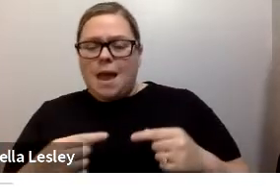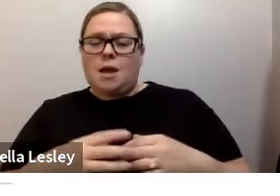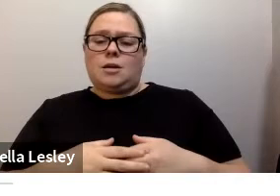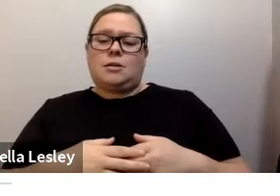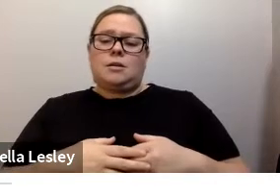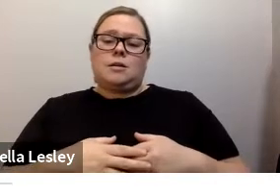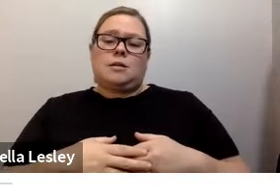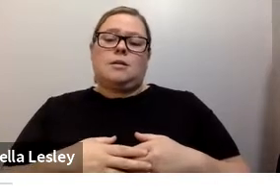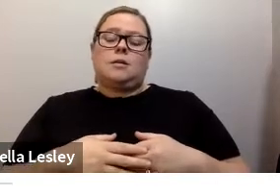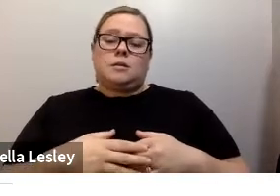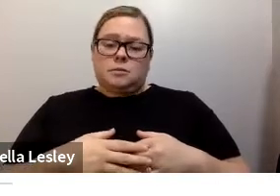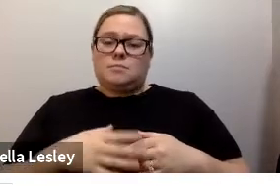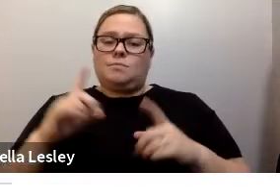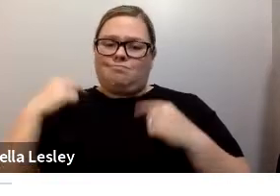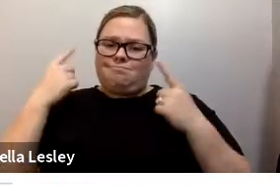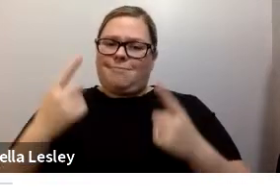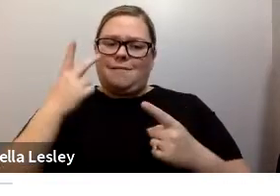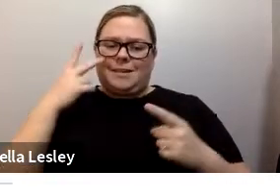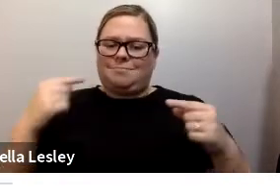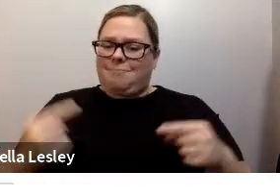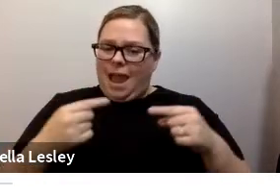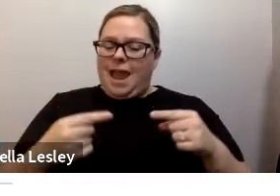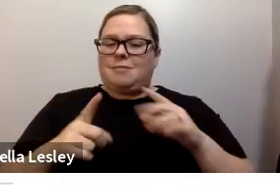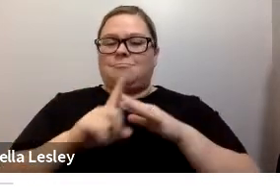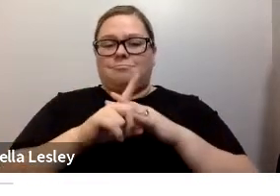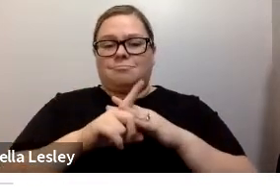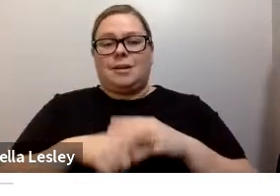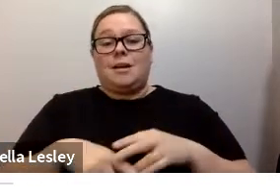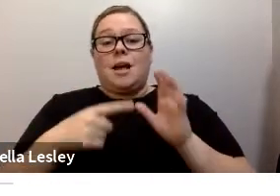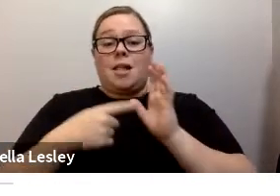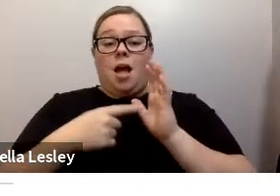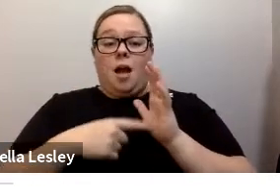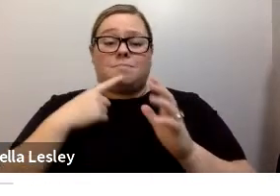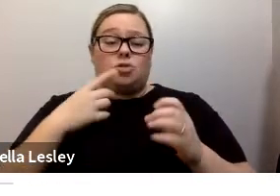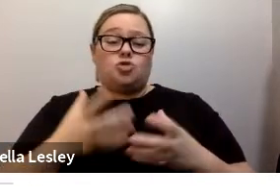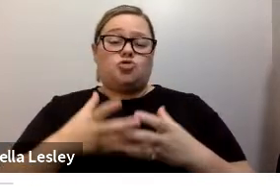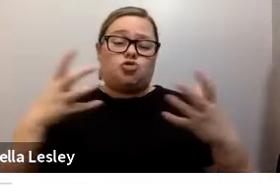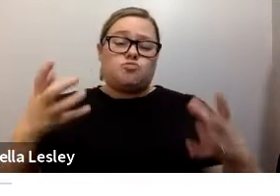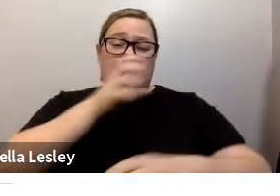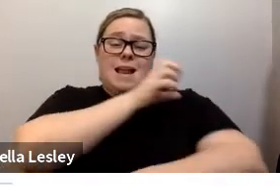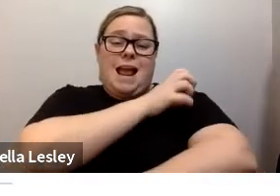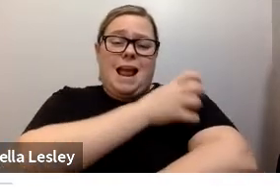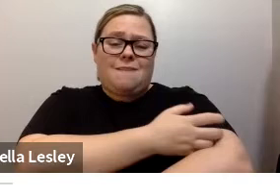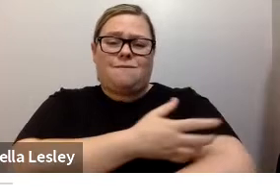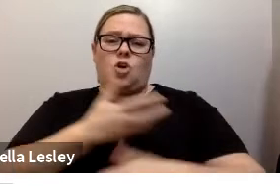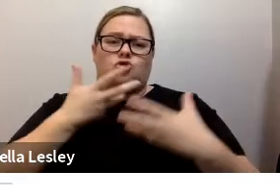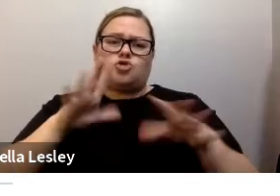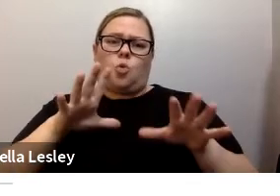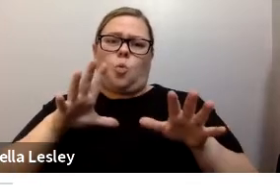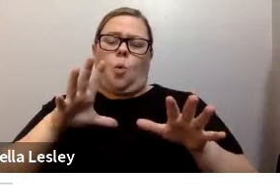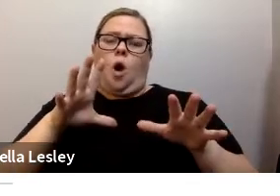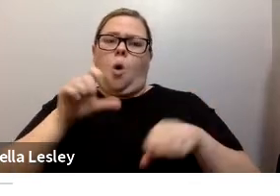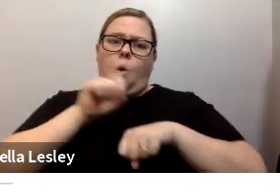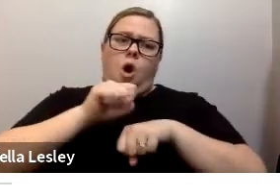some level of pain. Sometimes they comment it takes too much effort. They're trying to conserve energy rather than expend energy, lack of